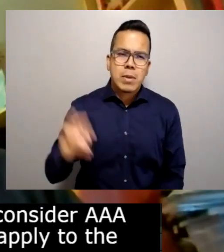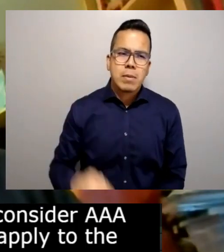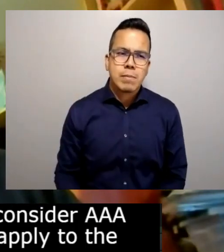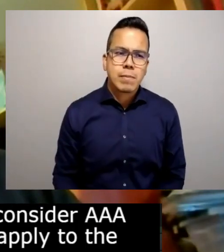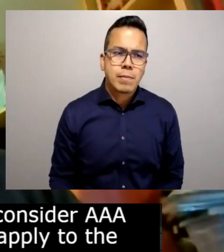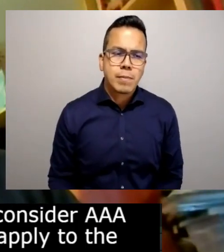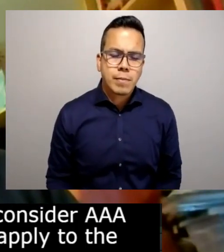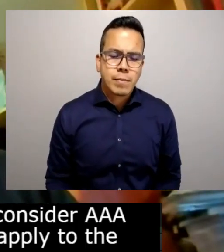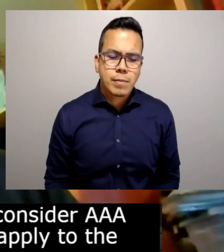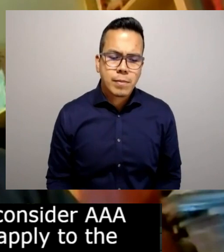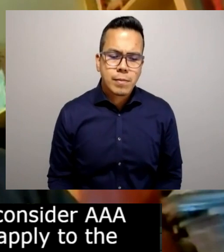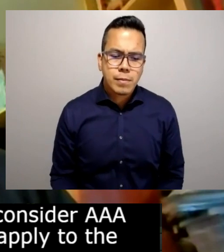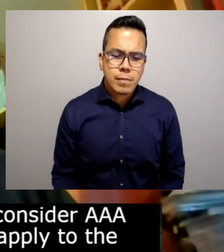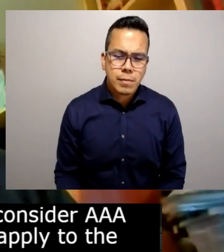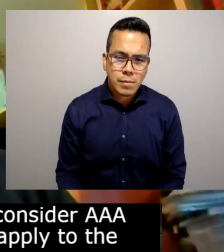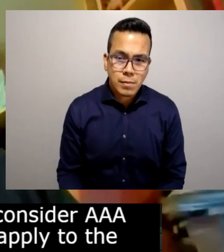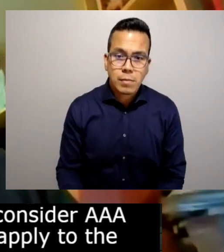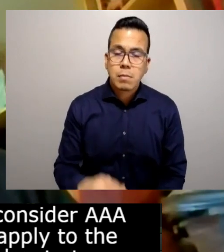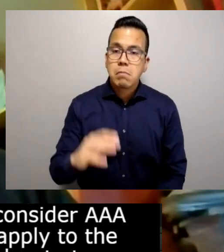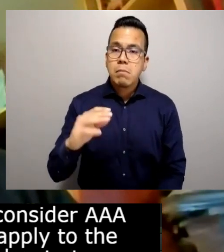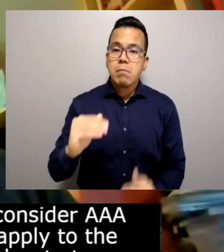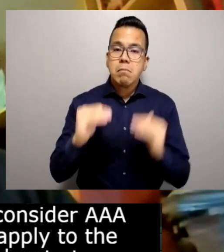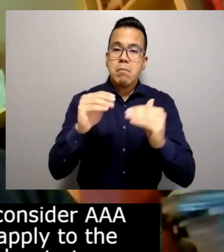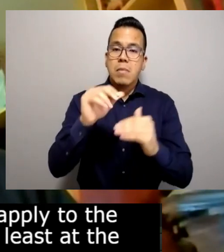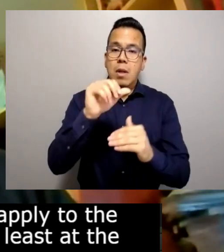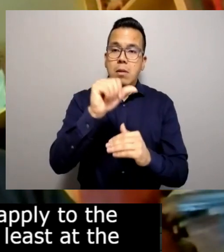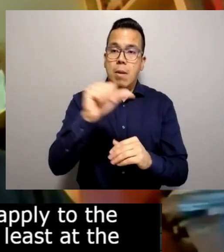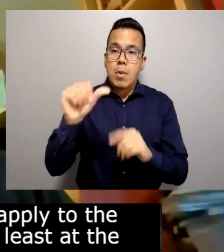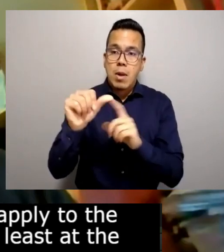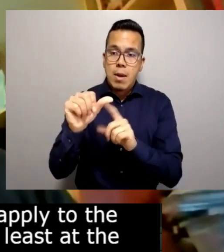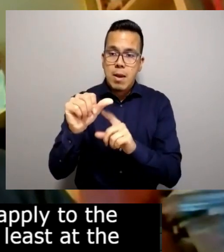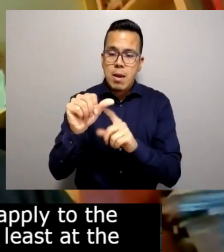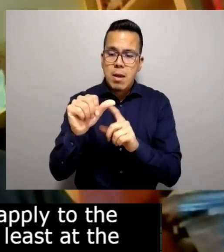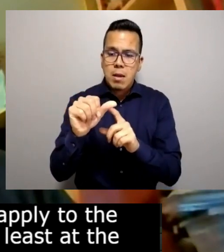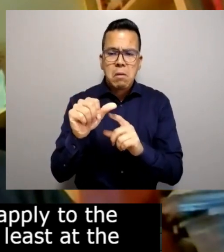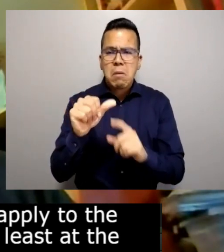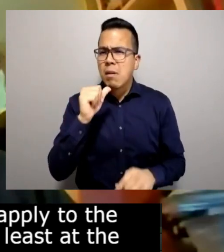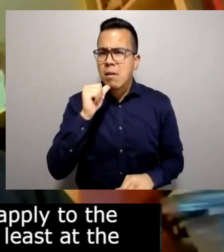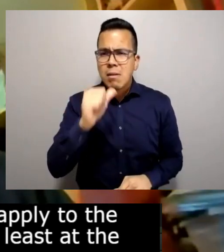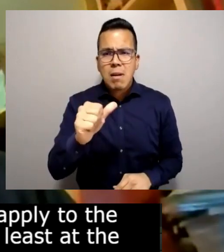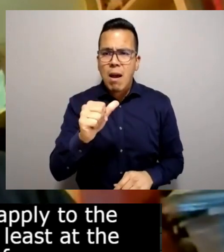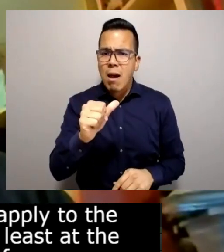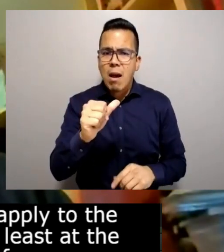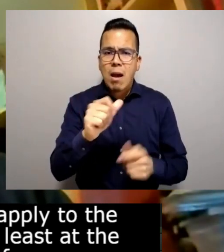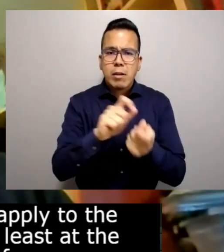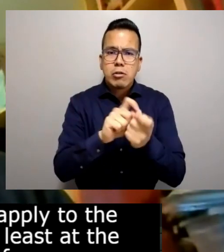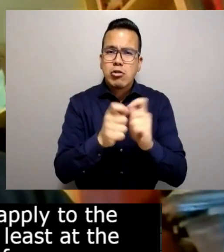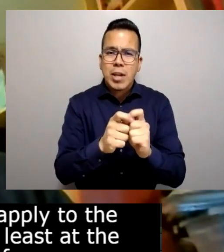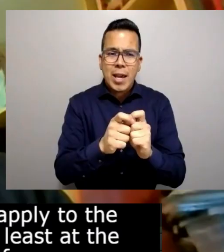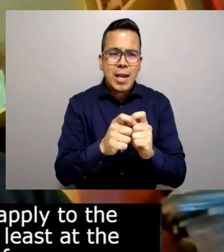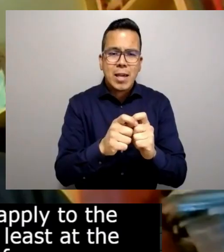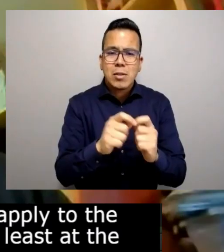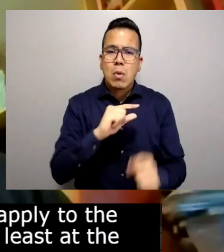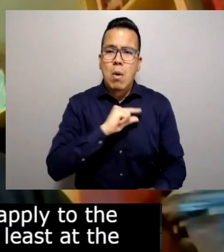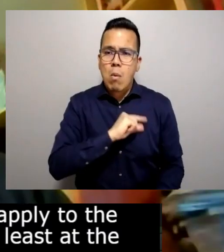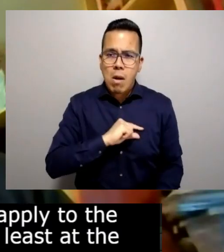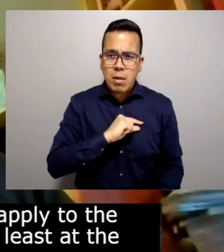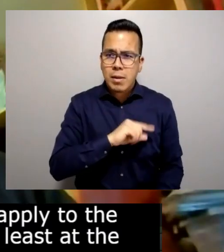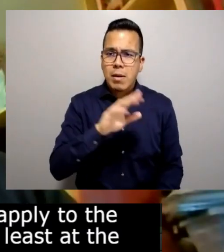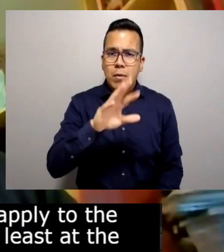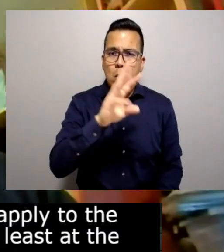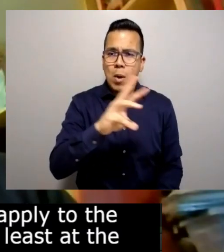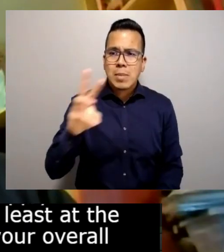At least at the level of AA, it does not really affect the quality of your overall website presentation for